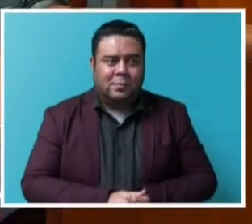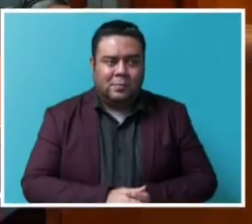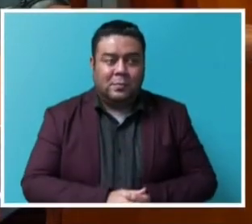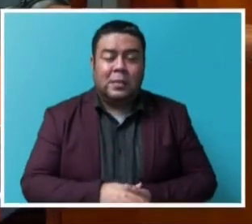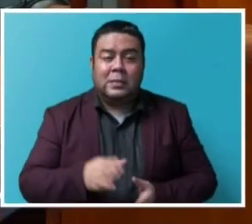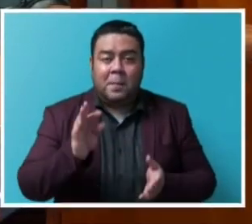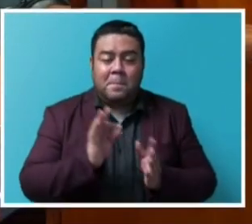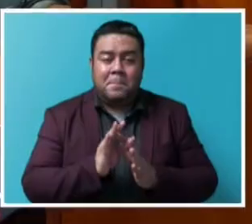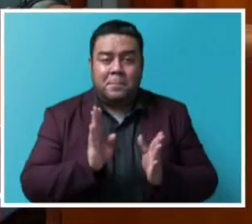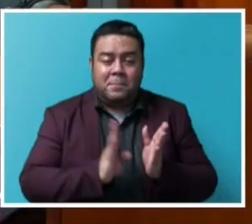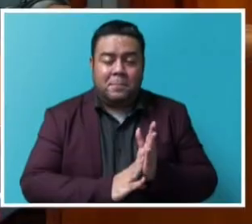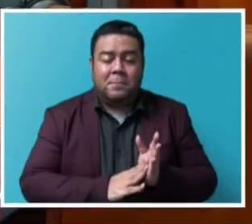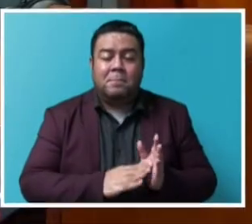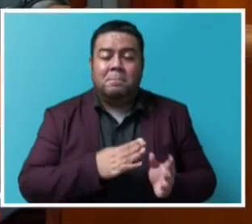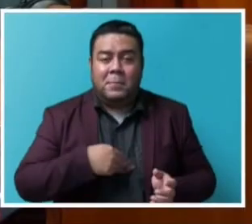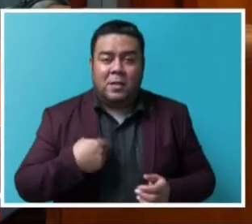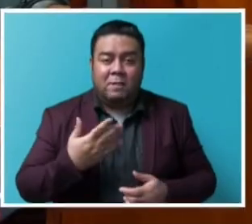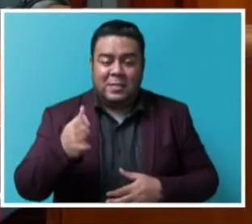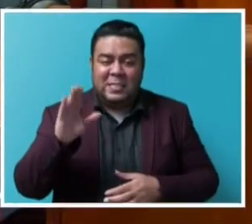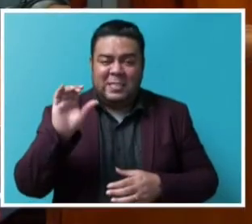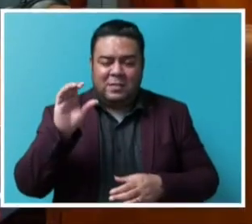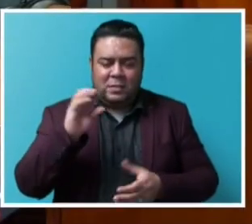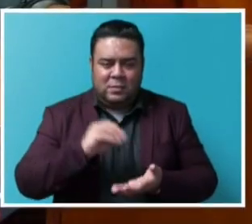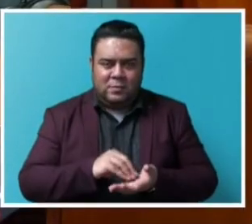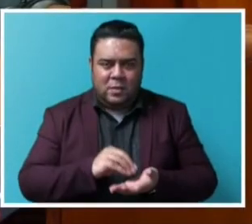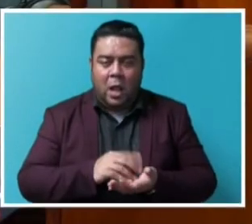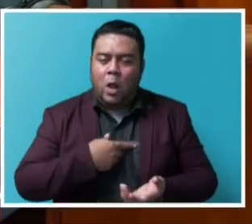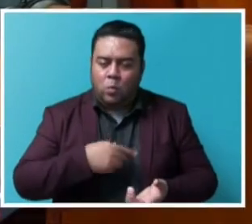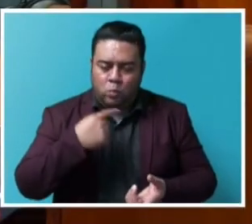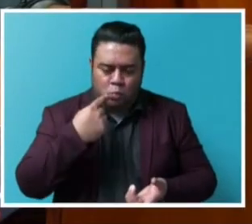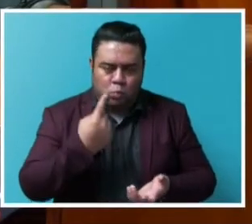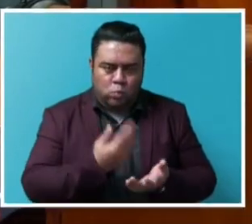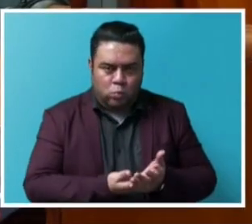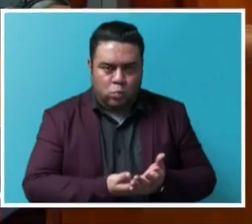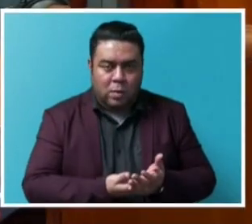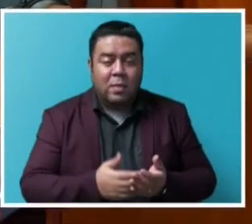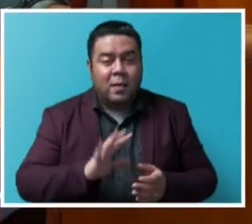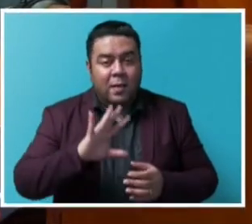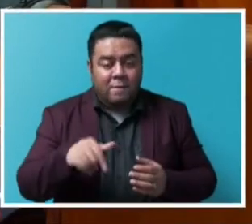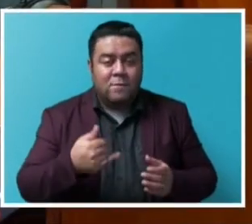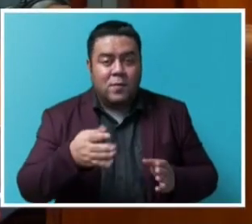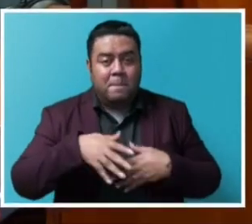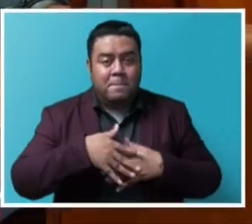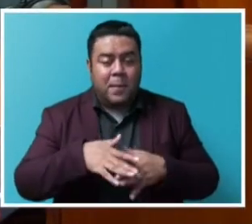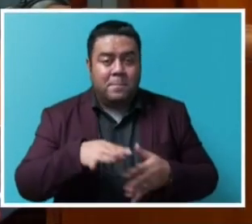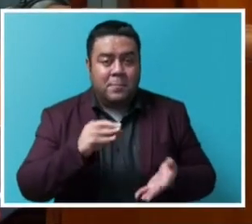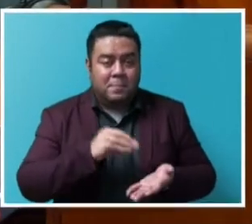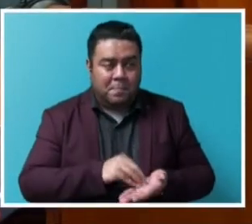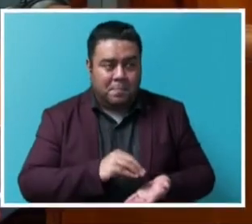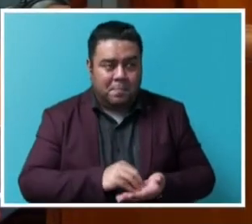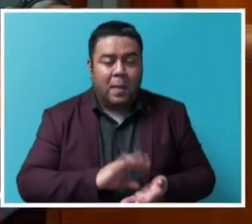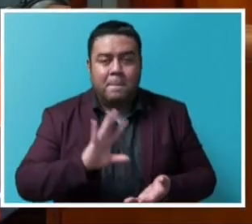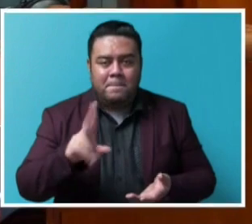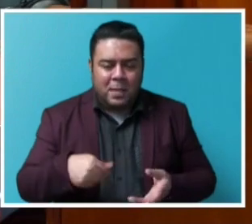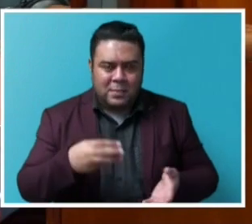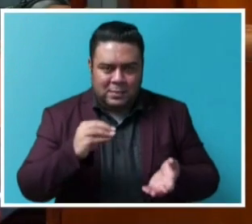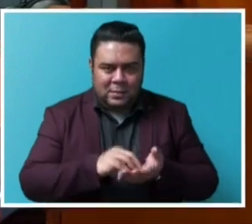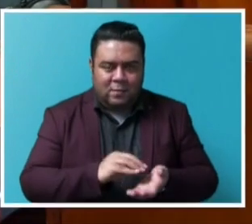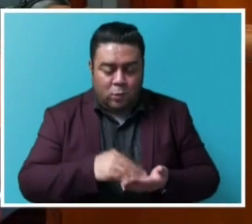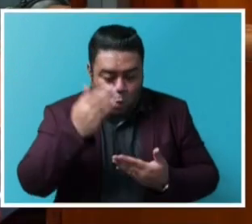Minister and Minister of the Civil Service, I will emphasize that every public servant must serve with